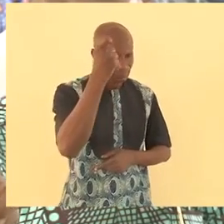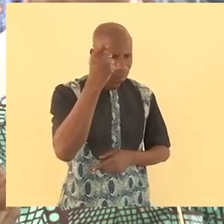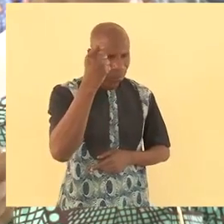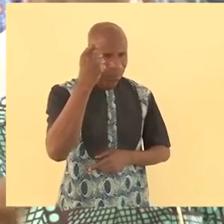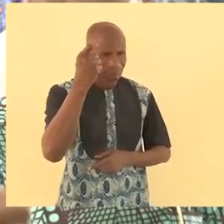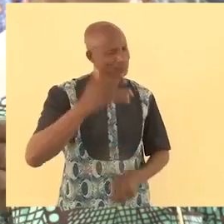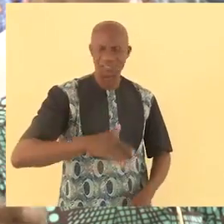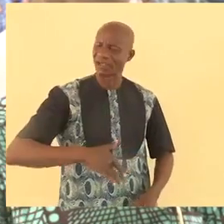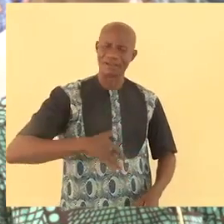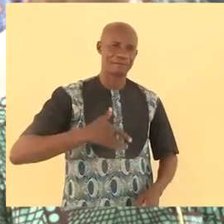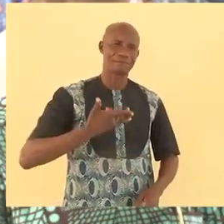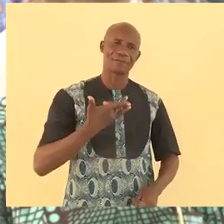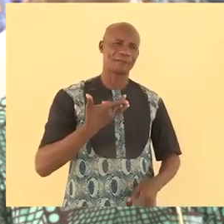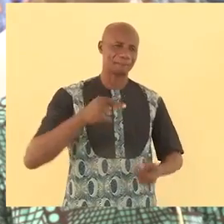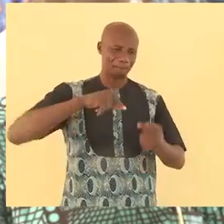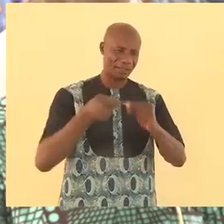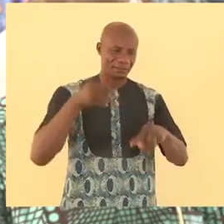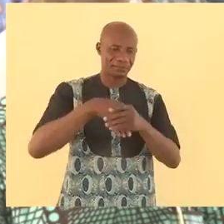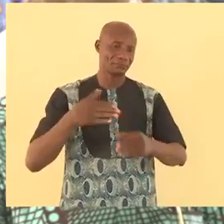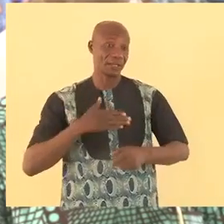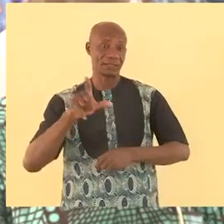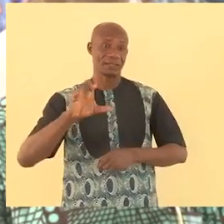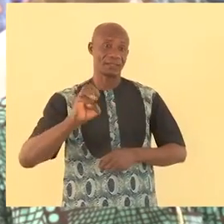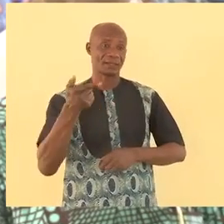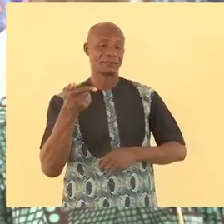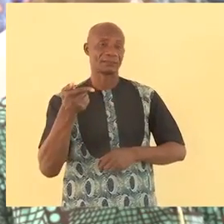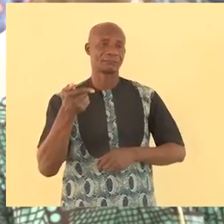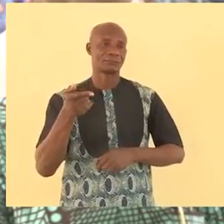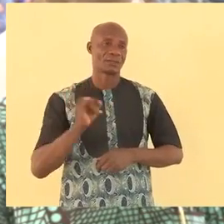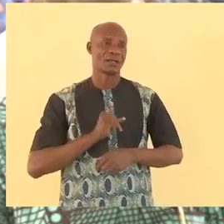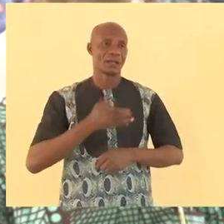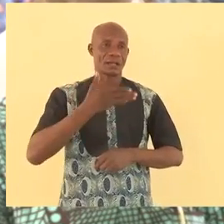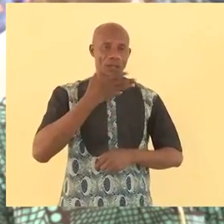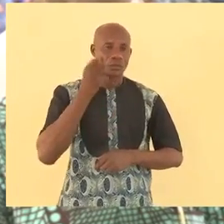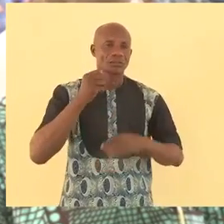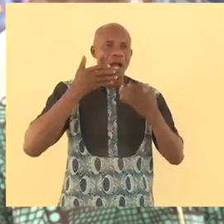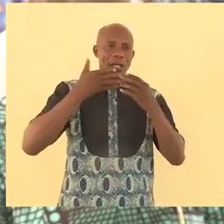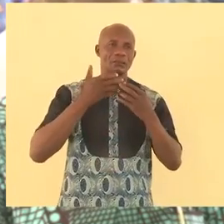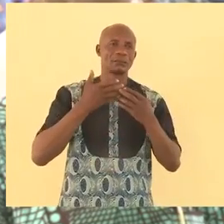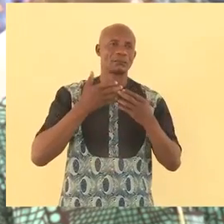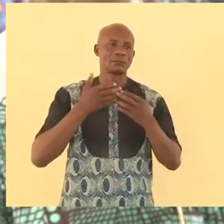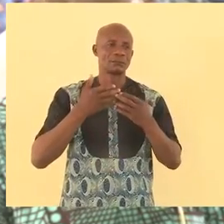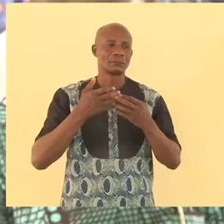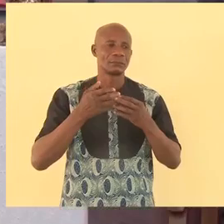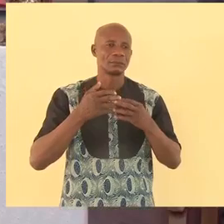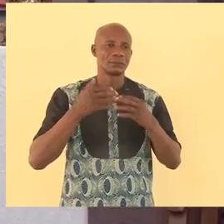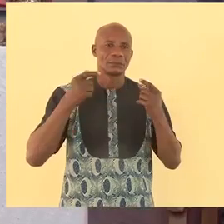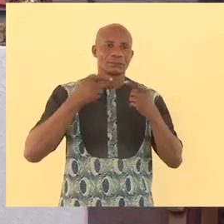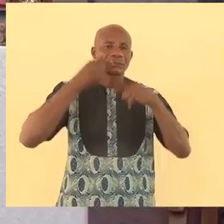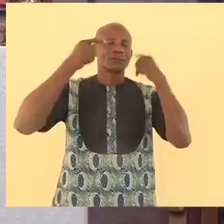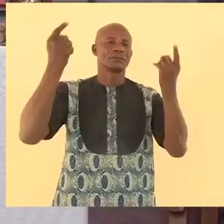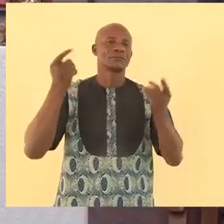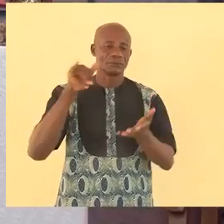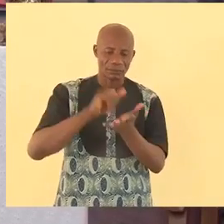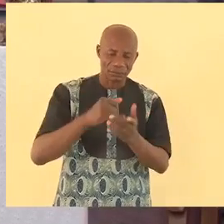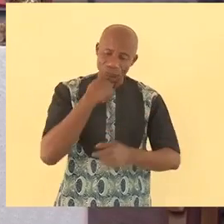dream. I felt pain in my leg. I felt as if I had a wound. And I was screaming in my sleep. Calling for help. Yes,